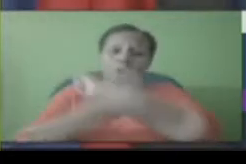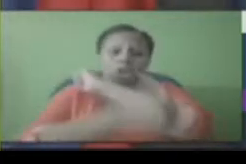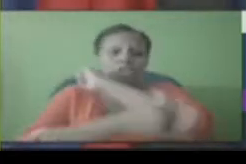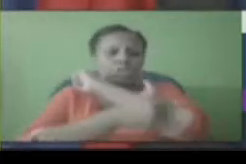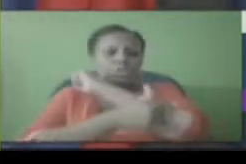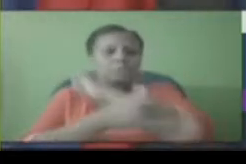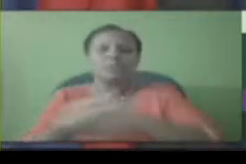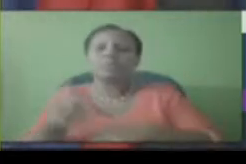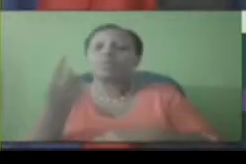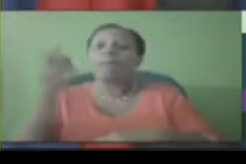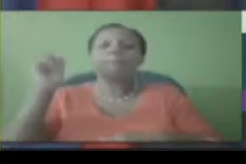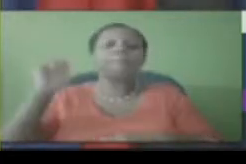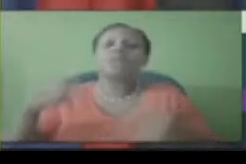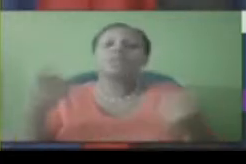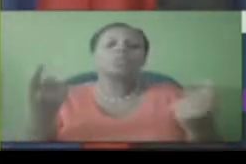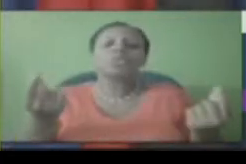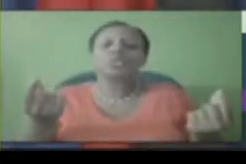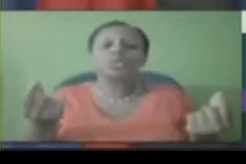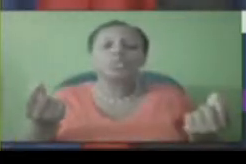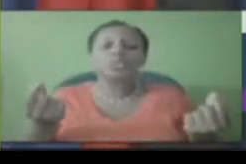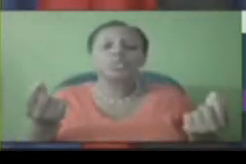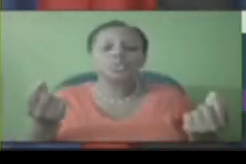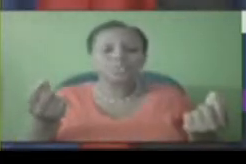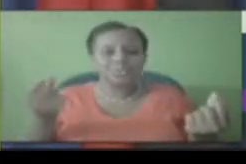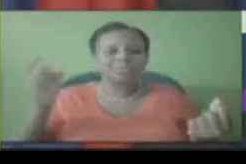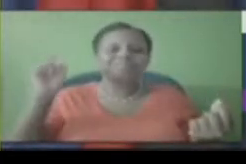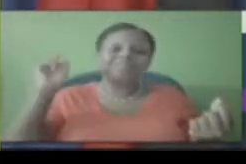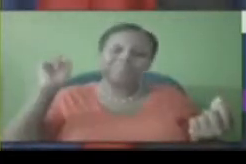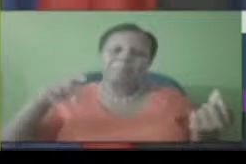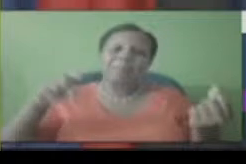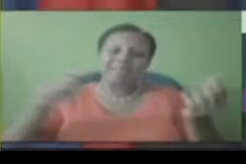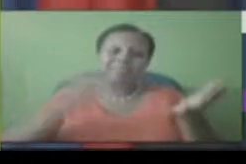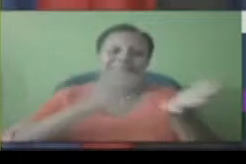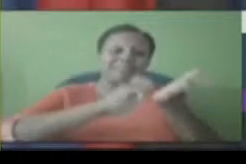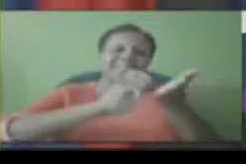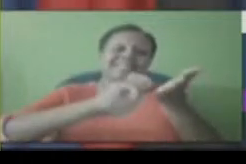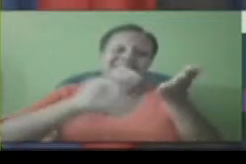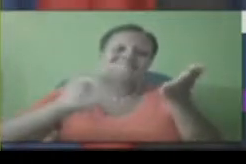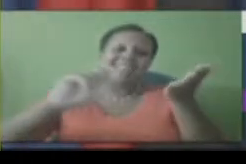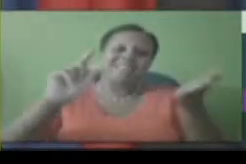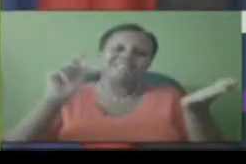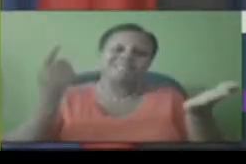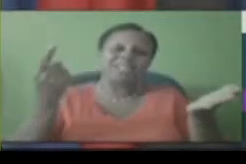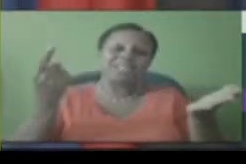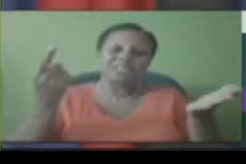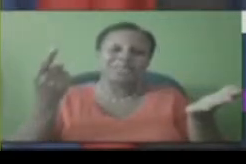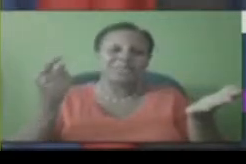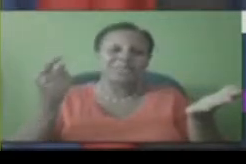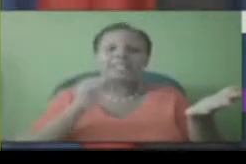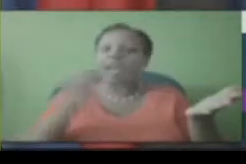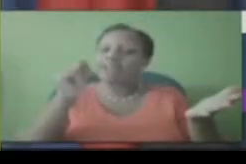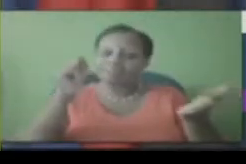non-disclosure. Sign a non-disclosure of what you paid for it. You don't sign it, you don't get it.